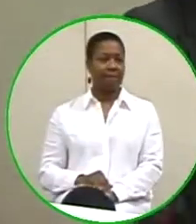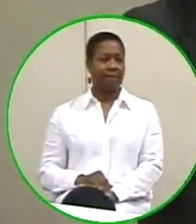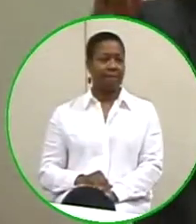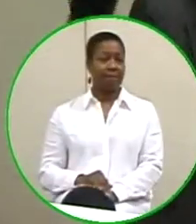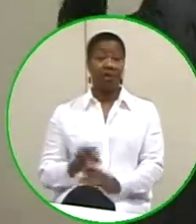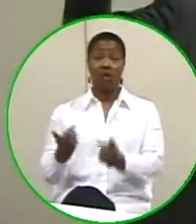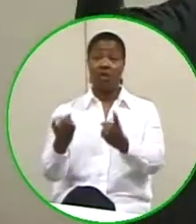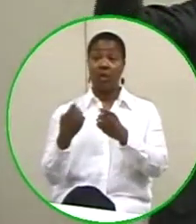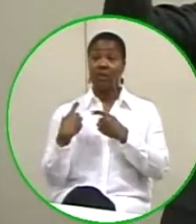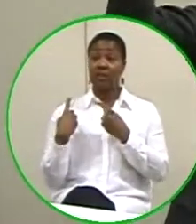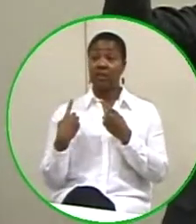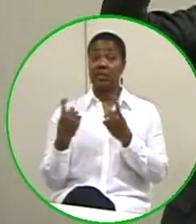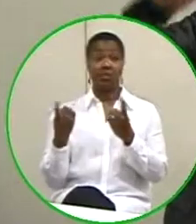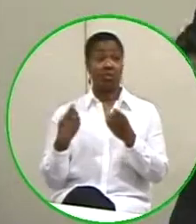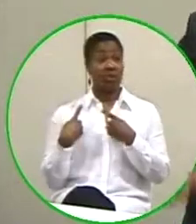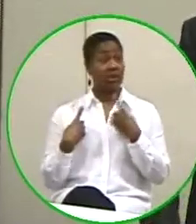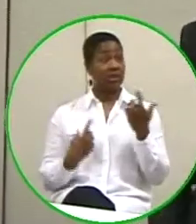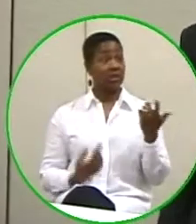Questions about this?